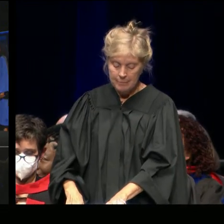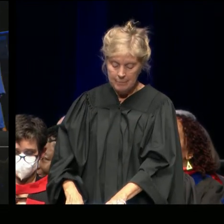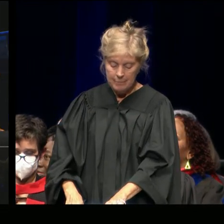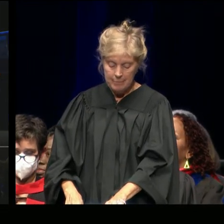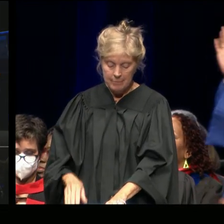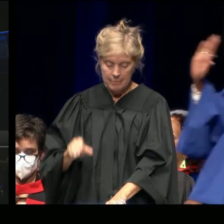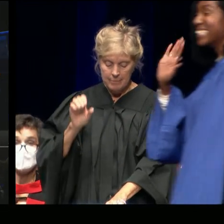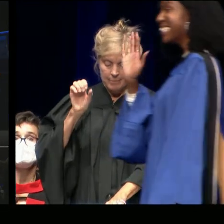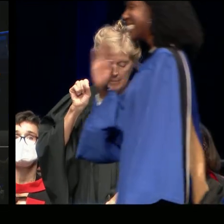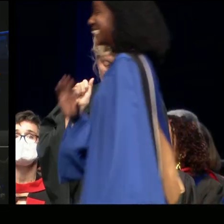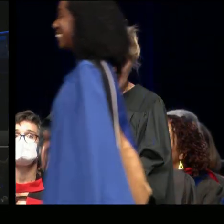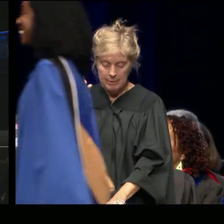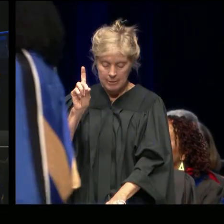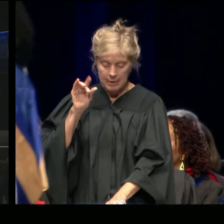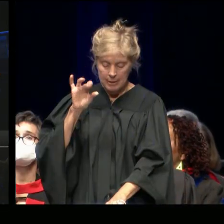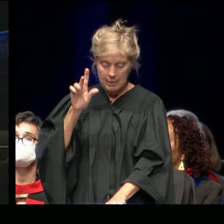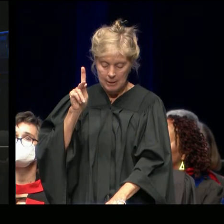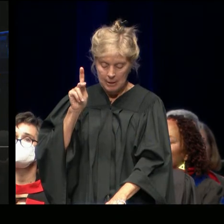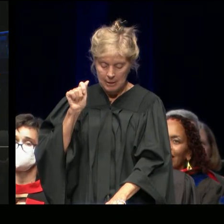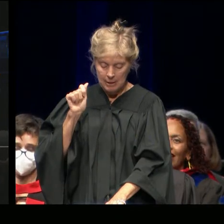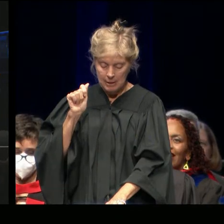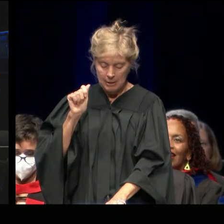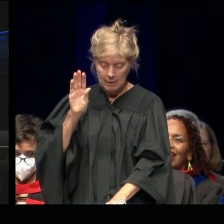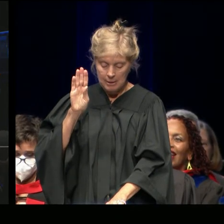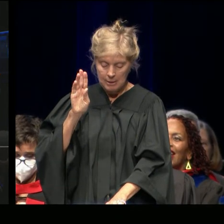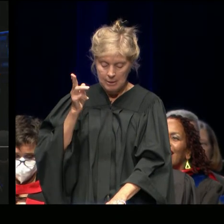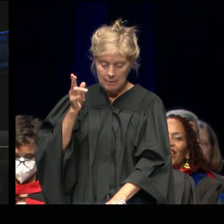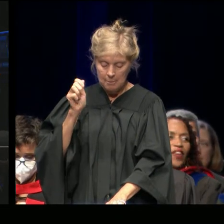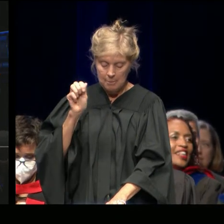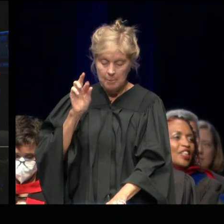Sadiqa Arthur Barwani.